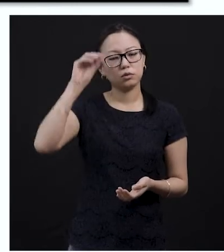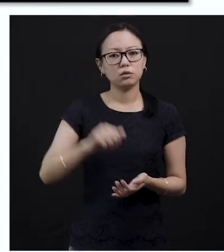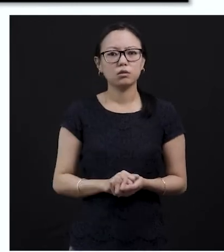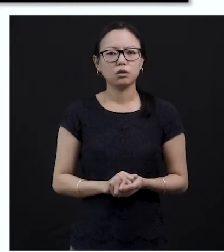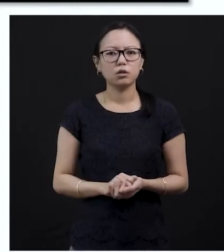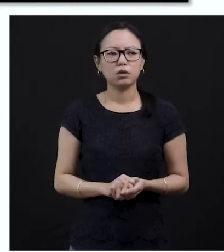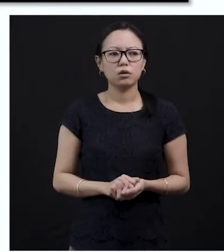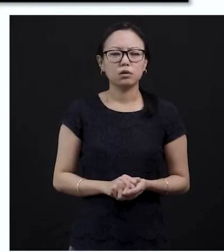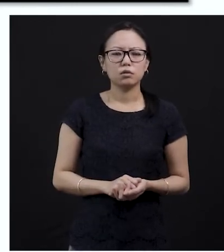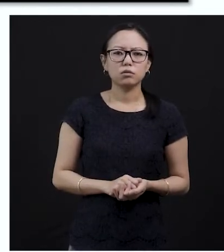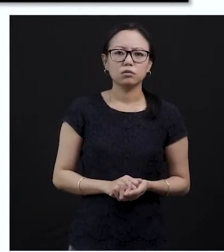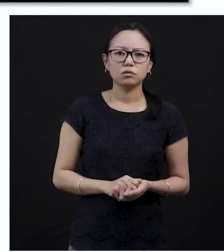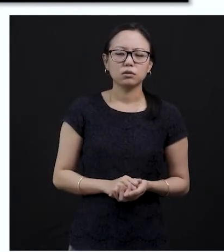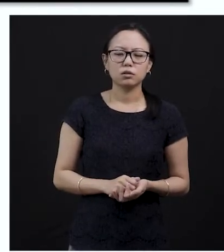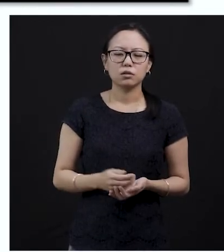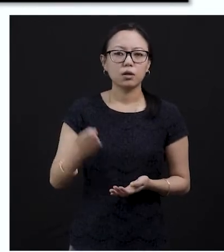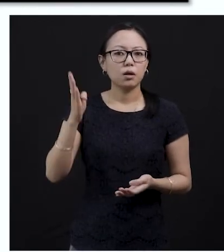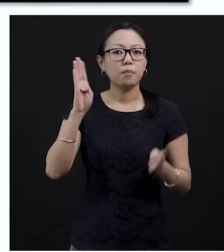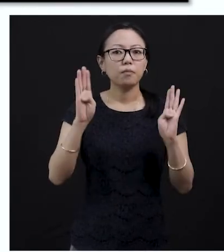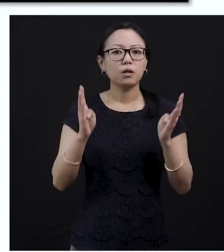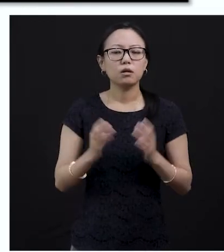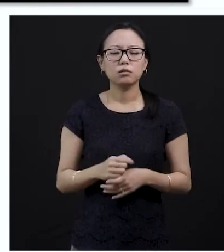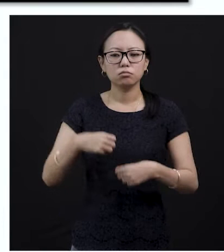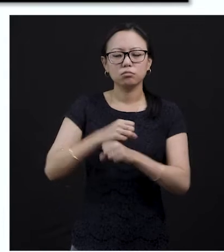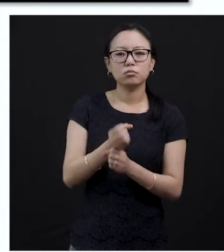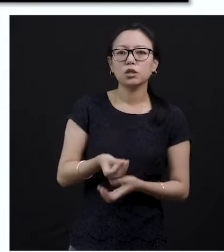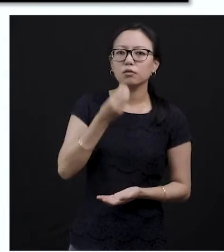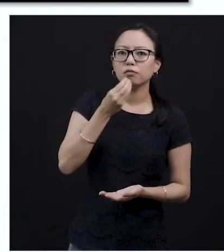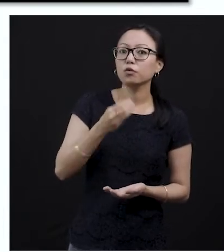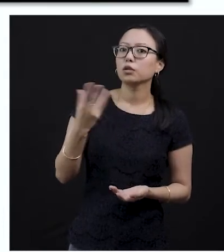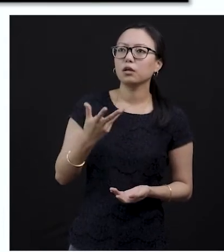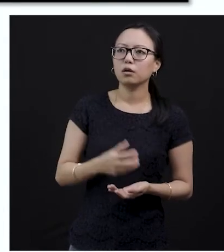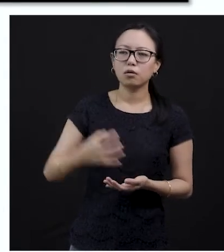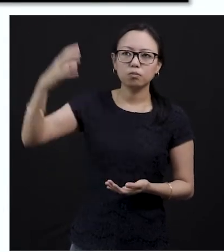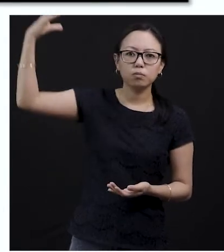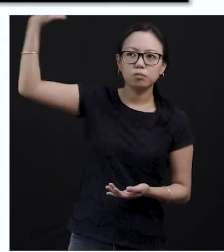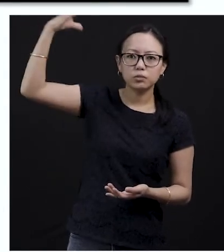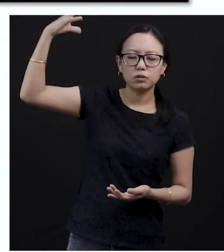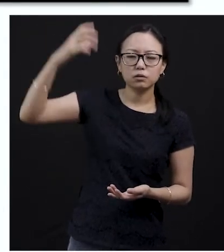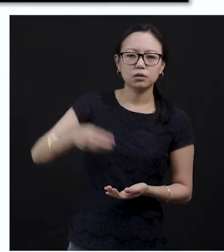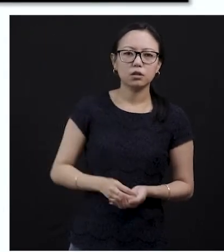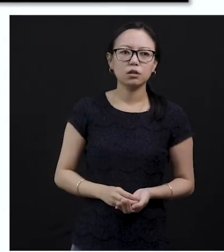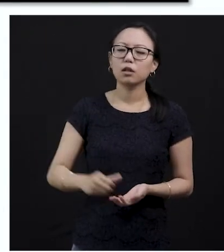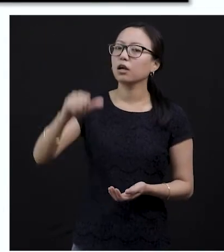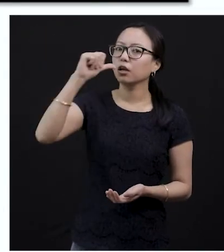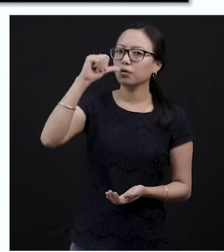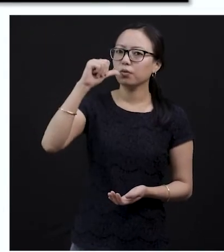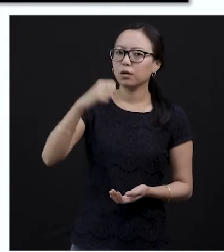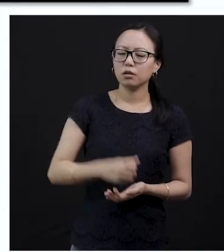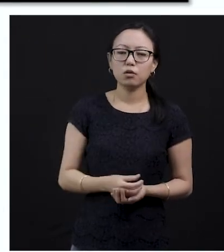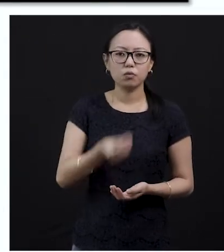of sunlight, water, and carbon dioxide. Yes? So, photosynthesis, since they don't